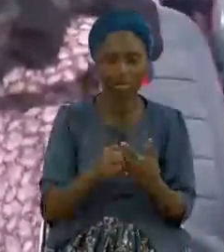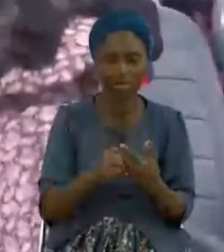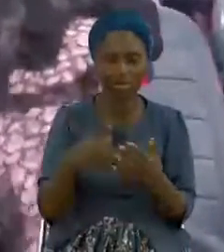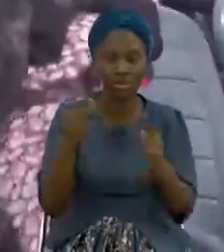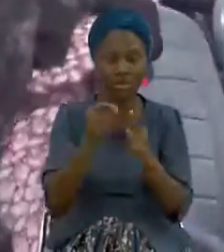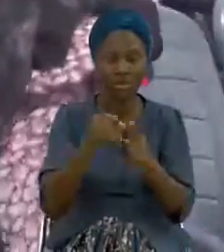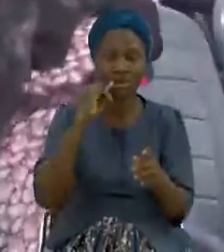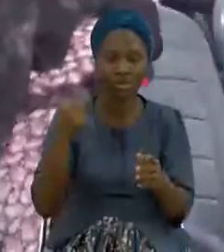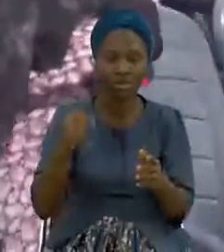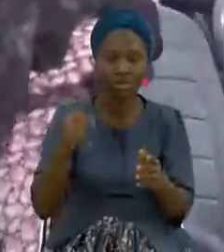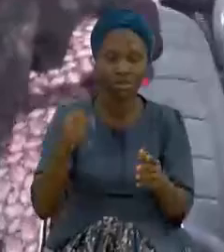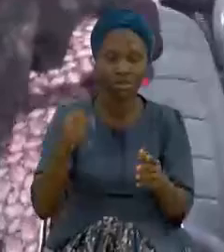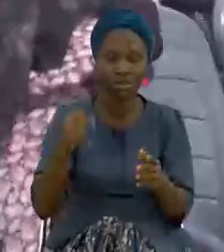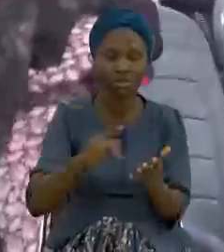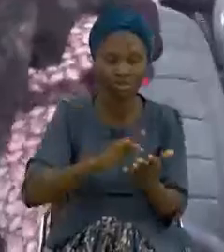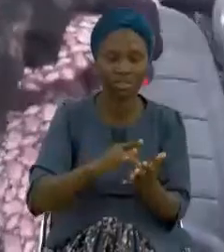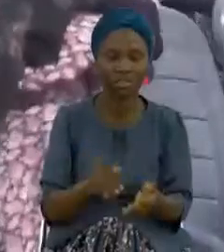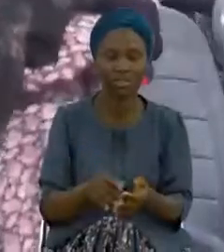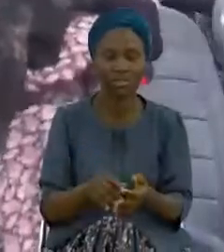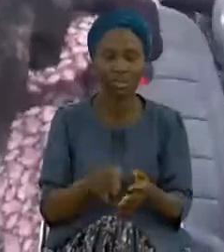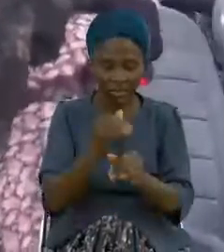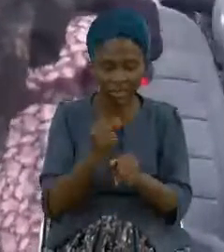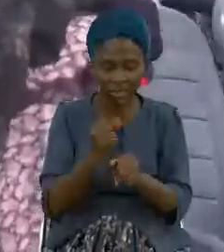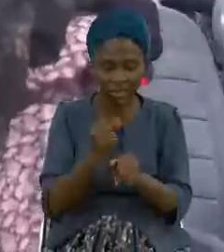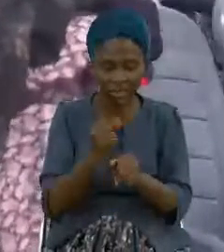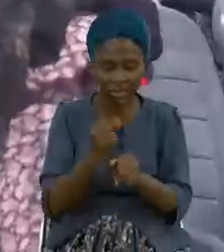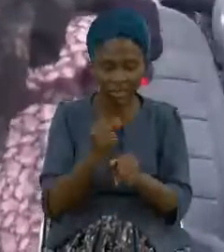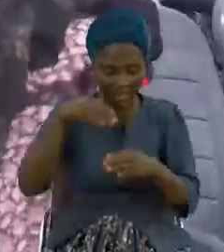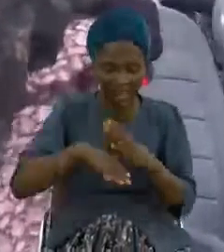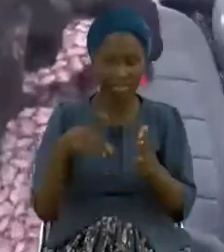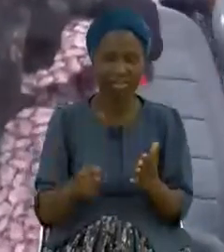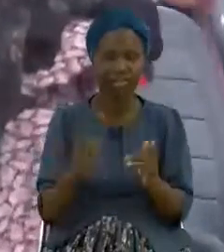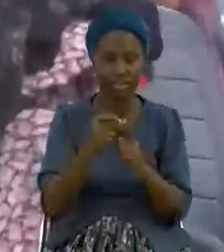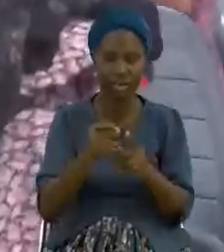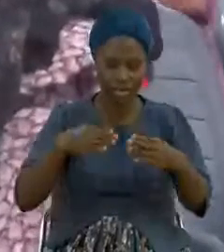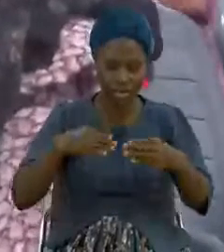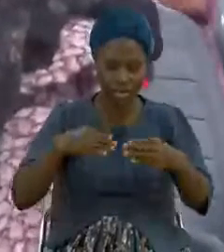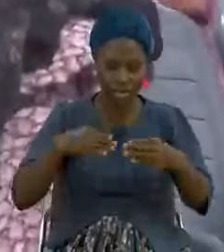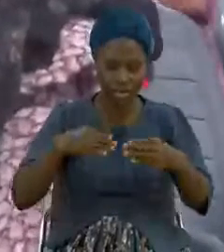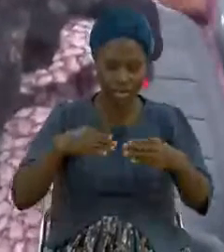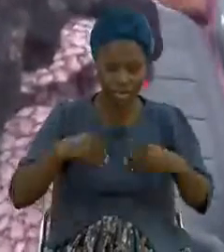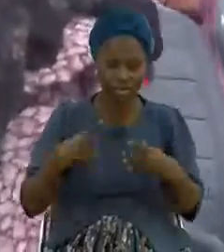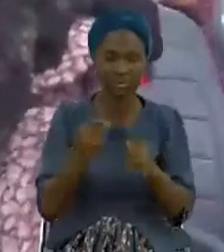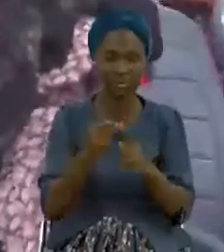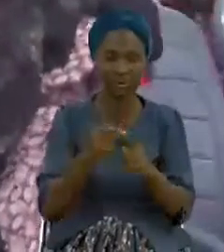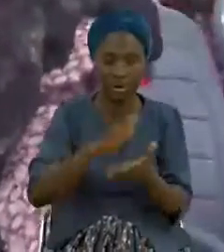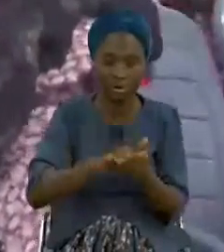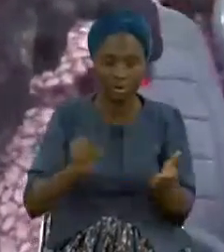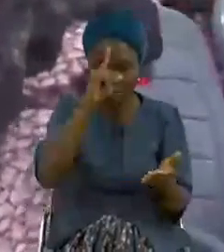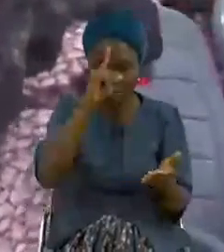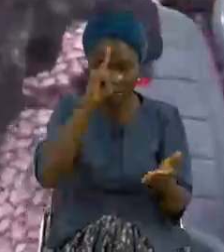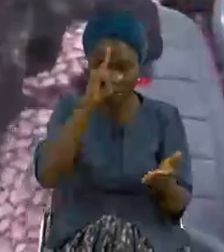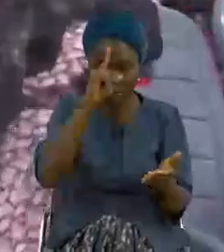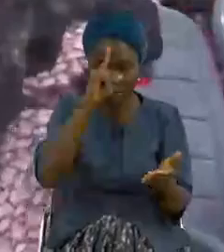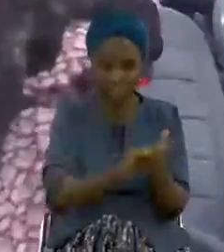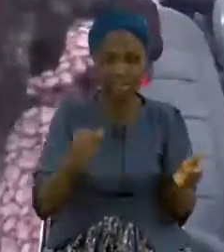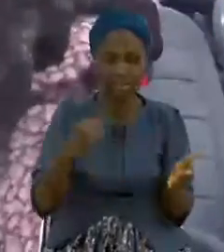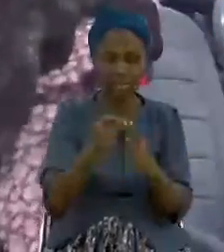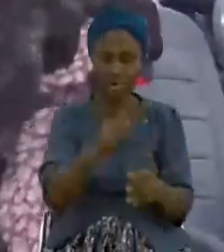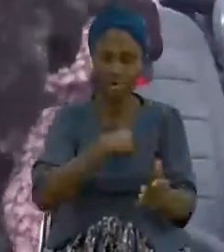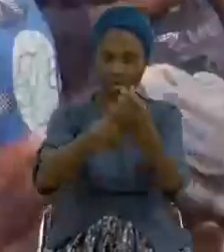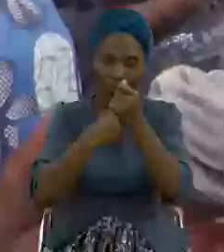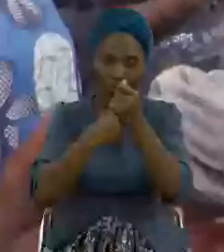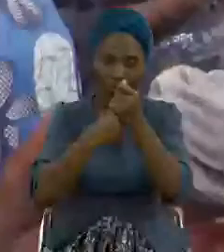Accept the word. Believe the word. Hold on to the word. The